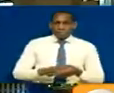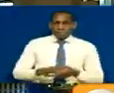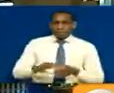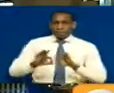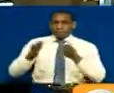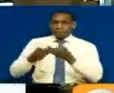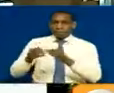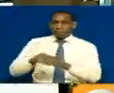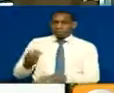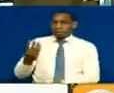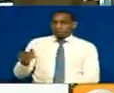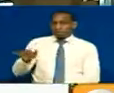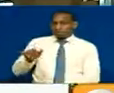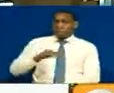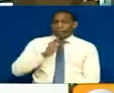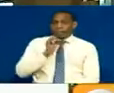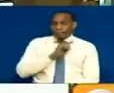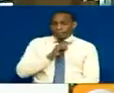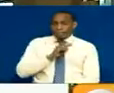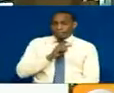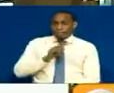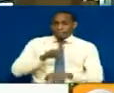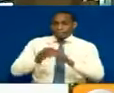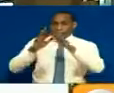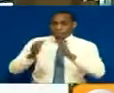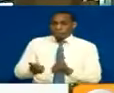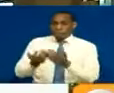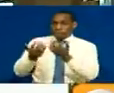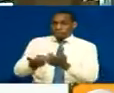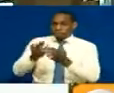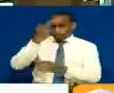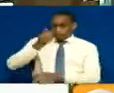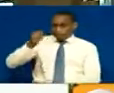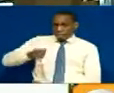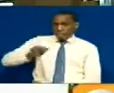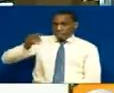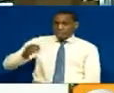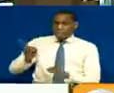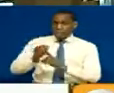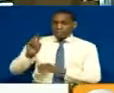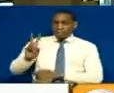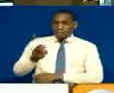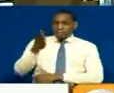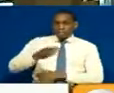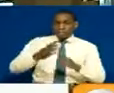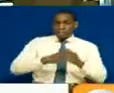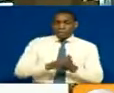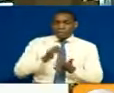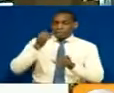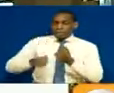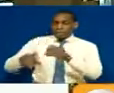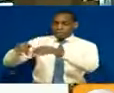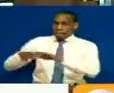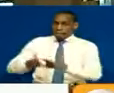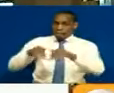Four members of one family who perished when their house caught fire in Mashuru, Kajiado County, on the 2nd of this month have finally